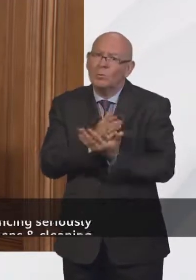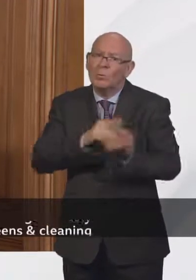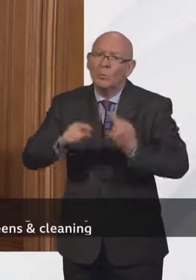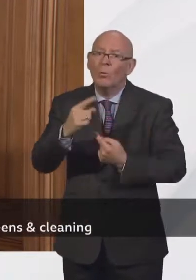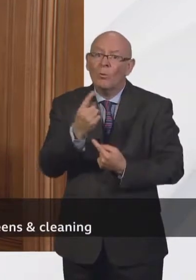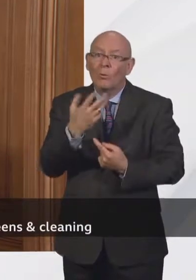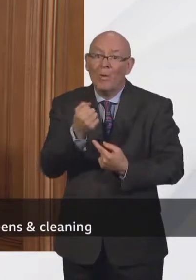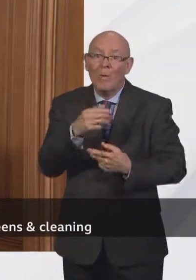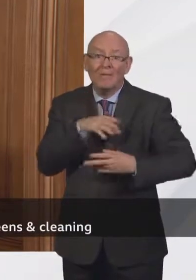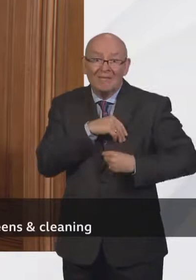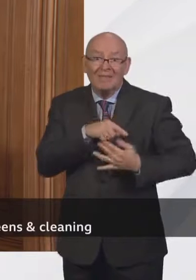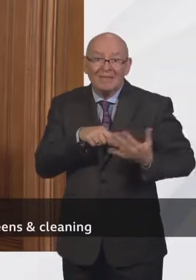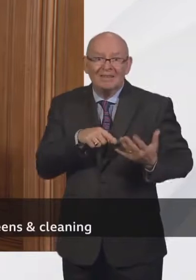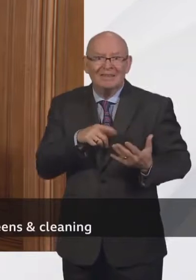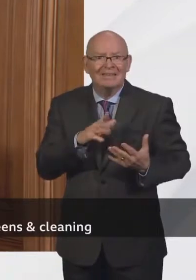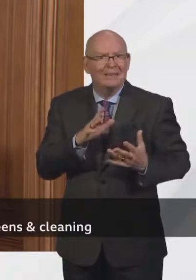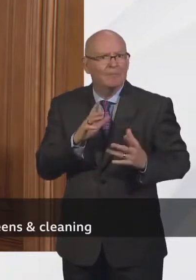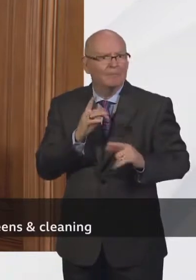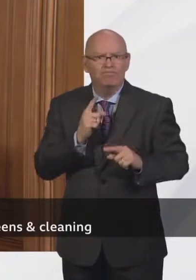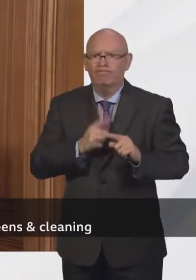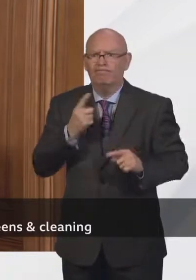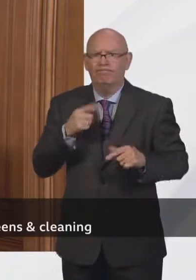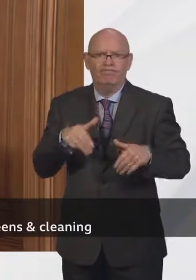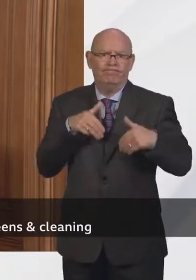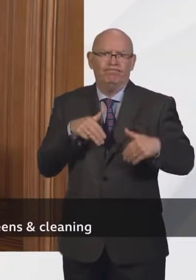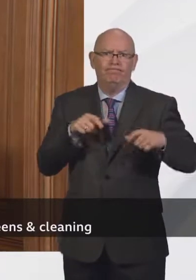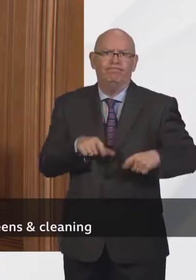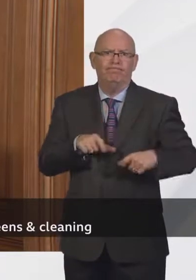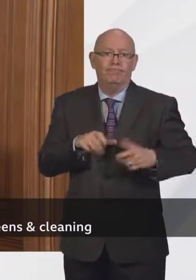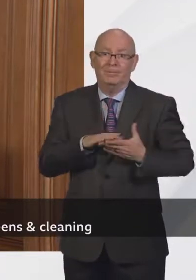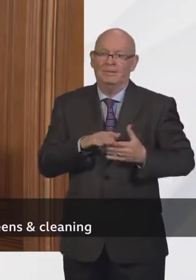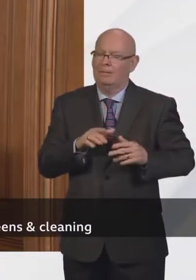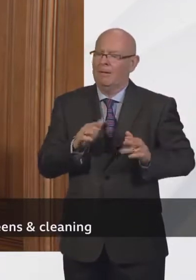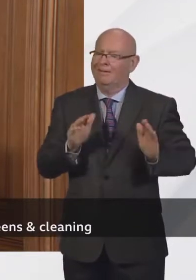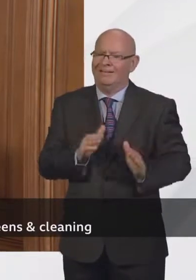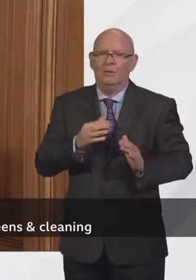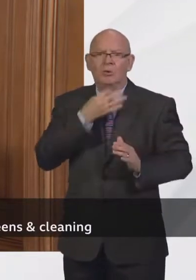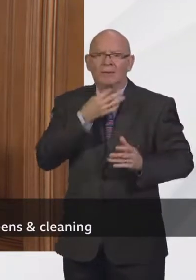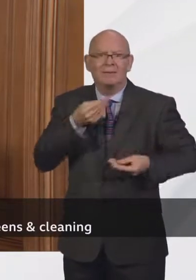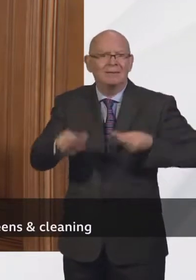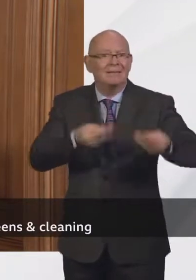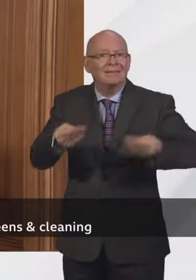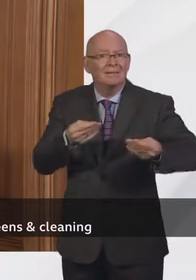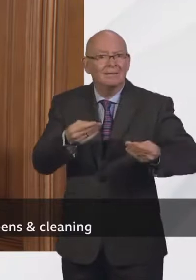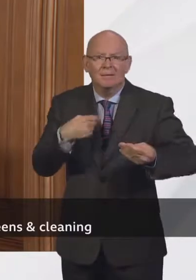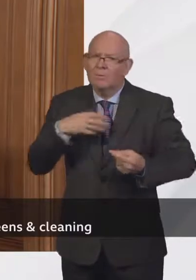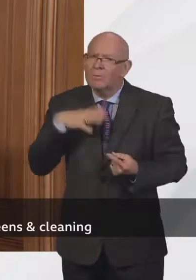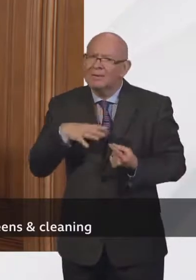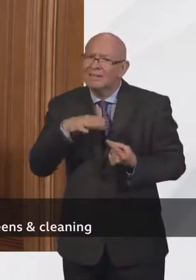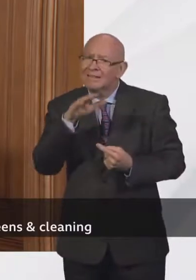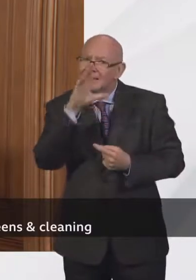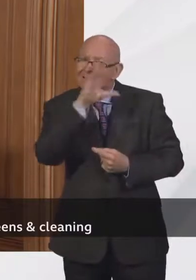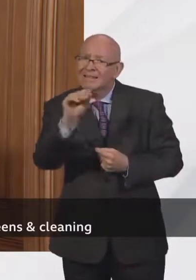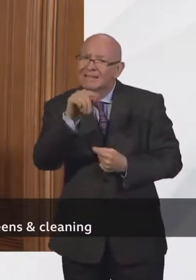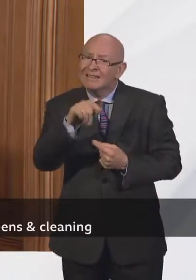who's actually leading this, made clear right from the beginning that it would take a while to reach cruising altitude for this. It is improving every